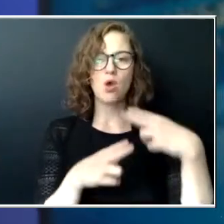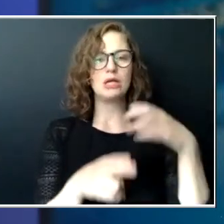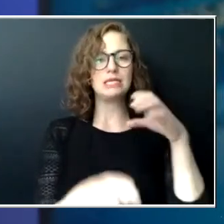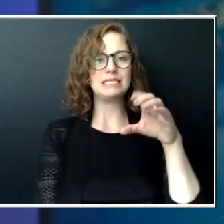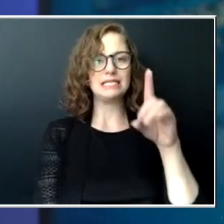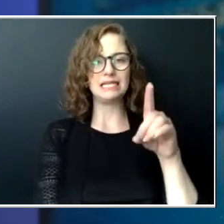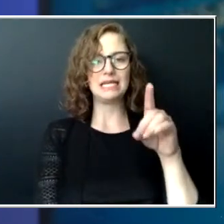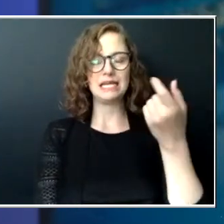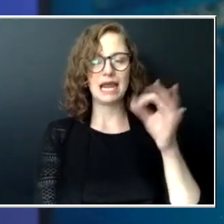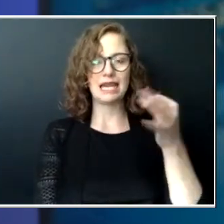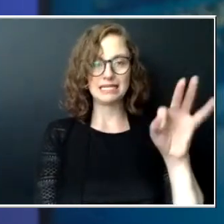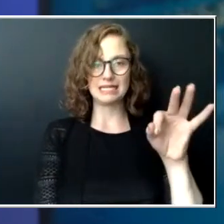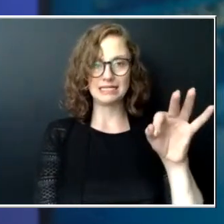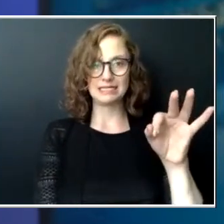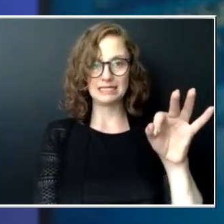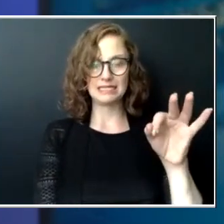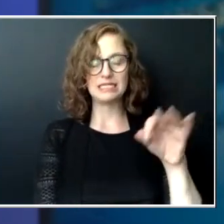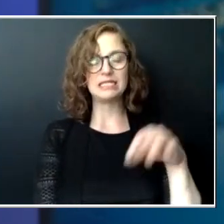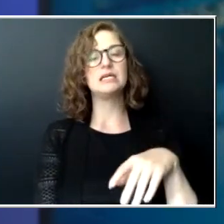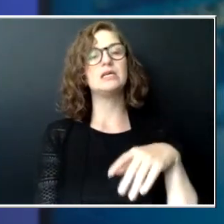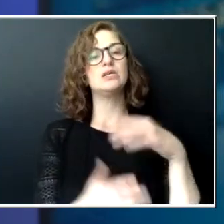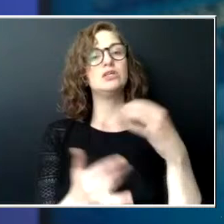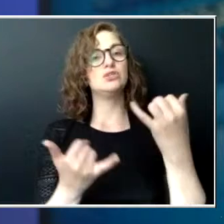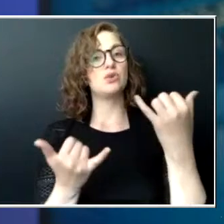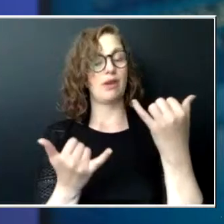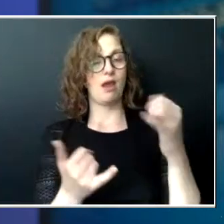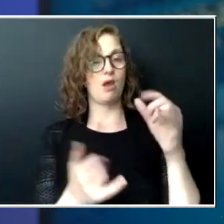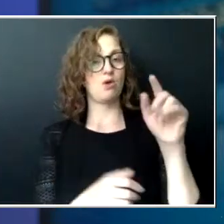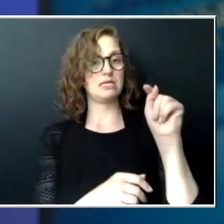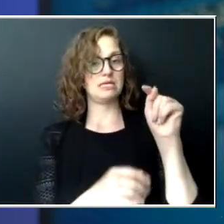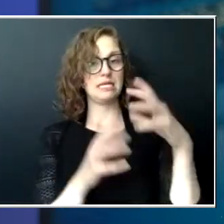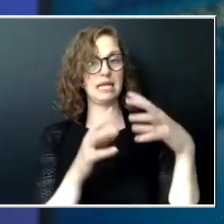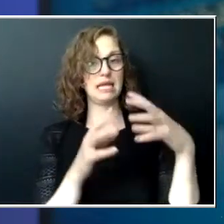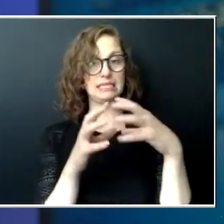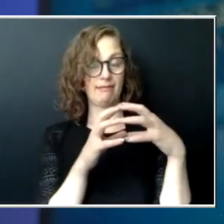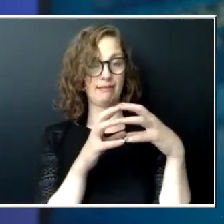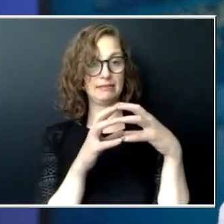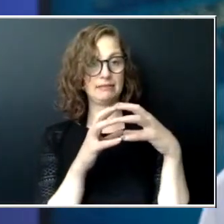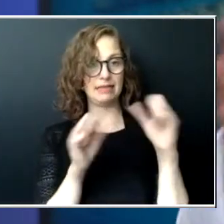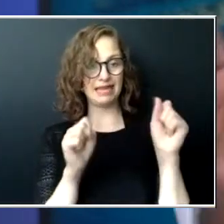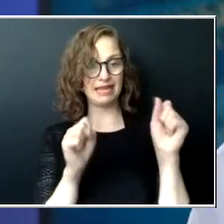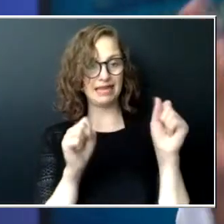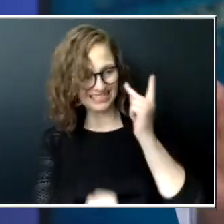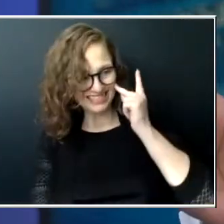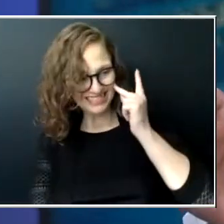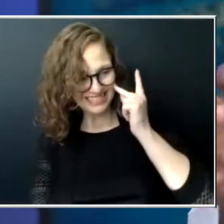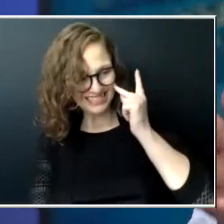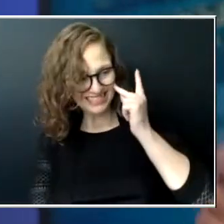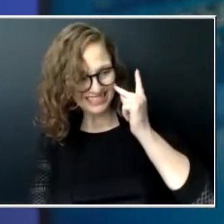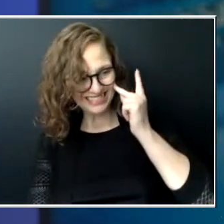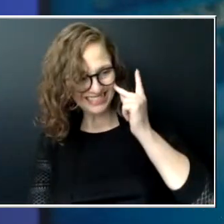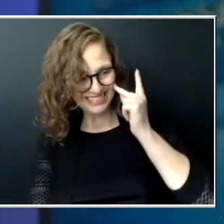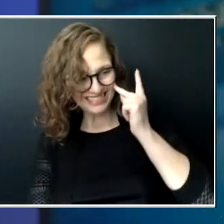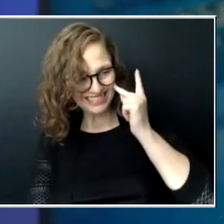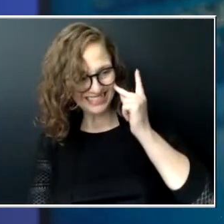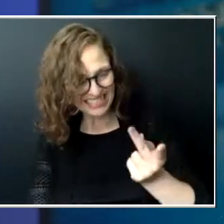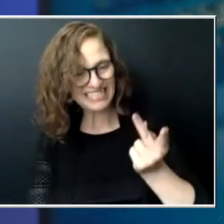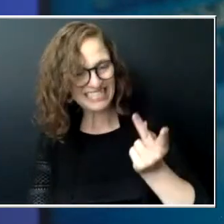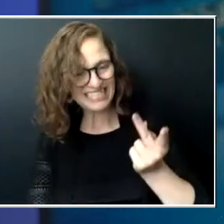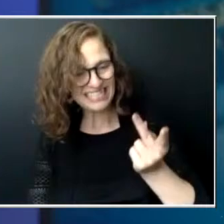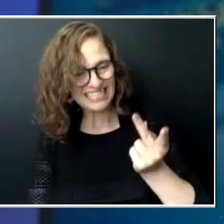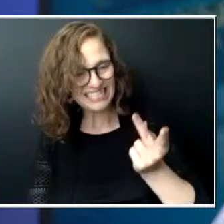these T cells, they can see the CD19 cells, so they can kind of identify the tumor, whereas before they